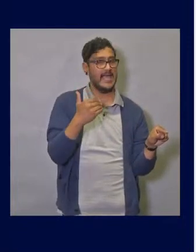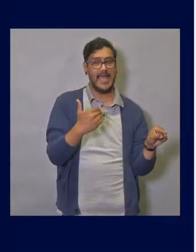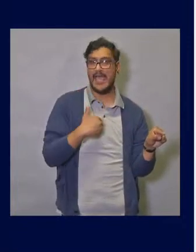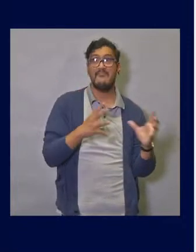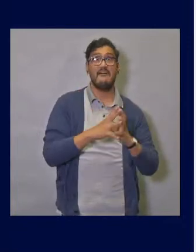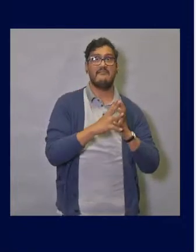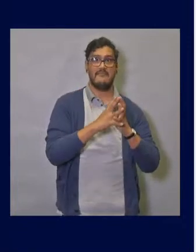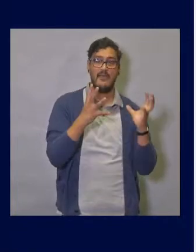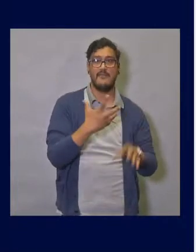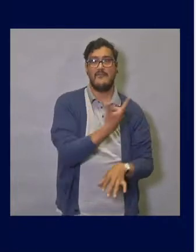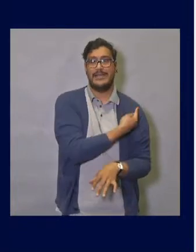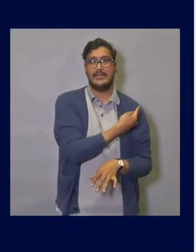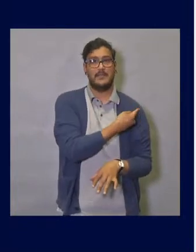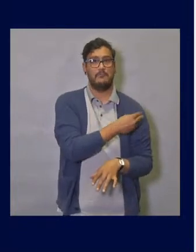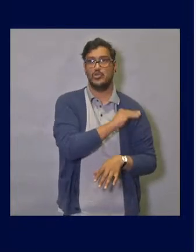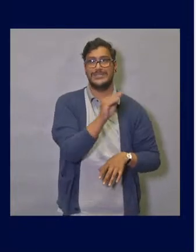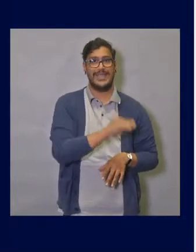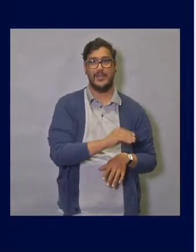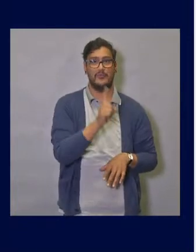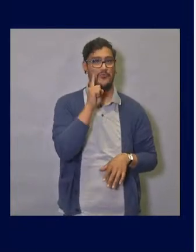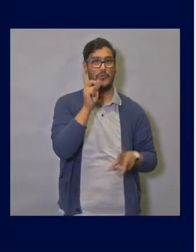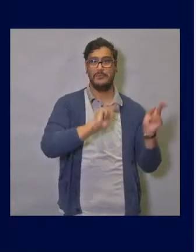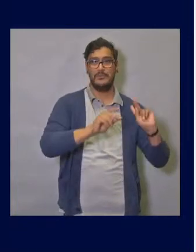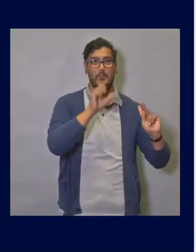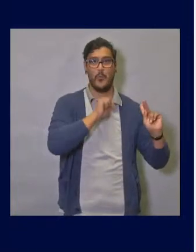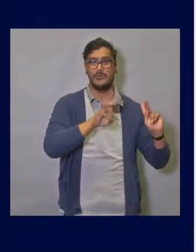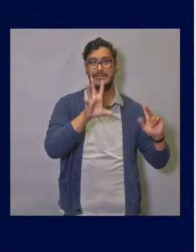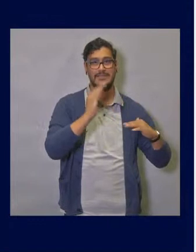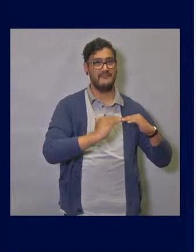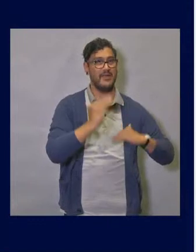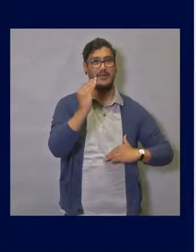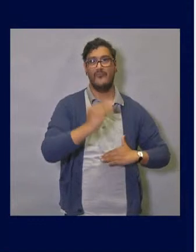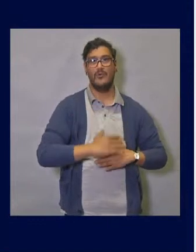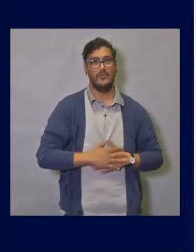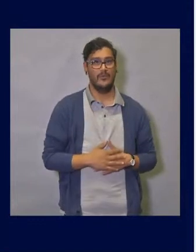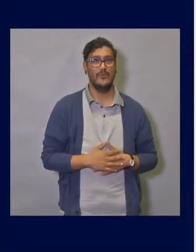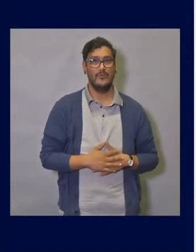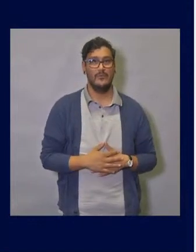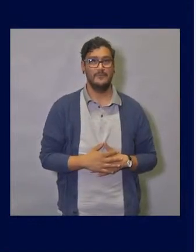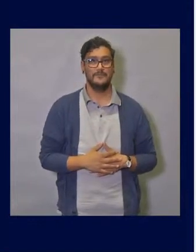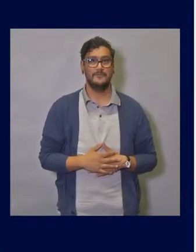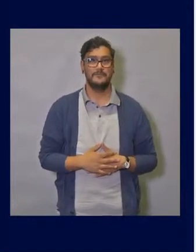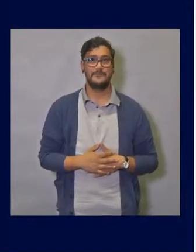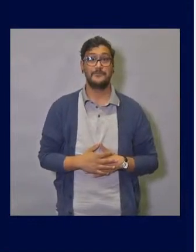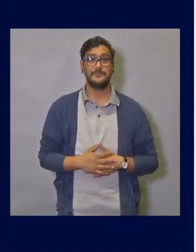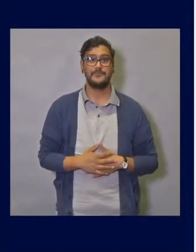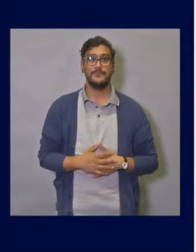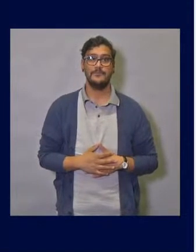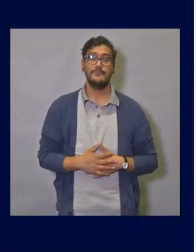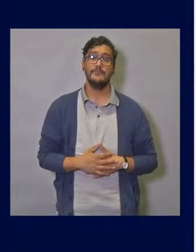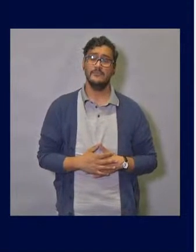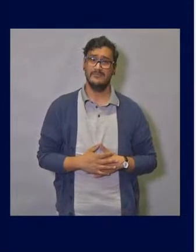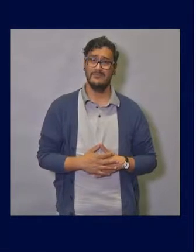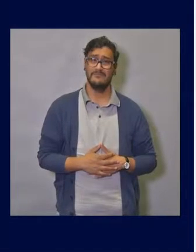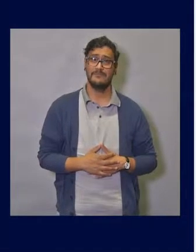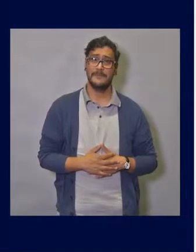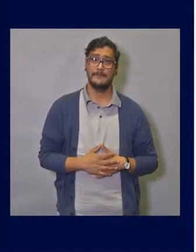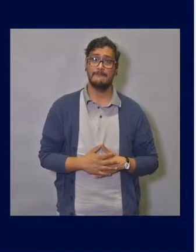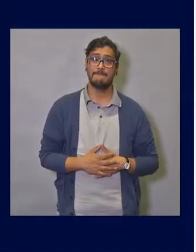among people who are ages 65 and older. I'll take the next slide. As we noted